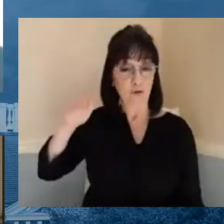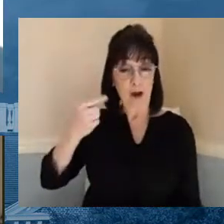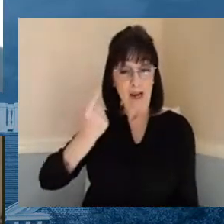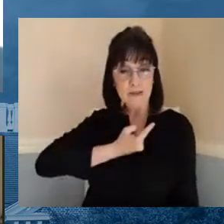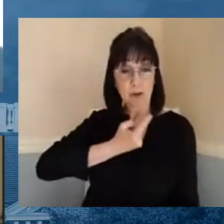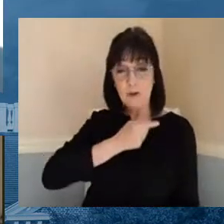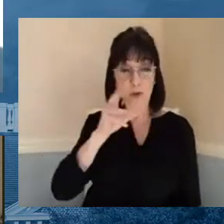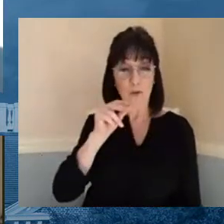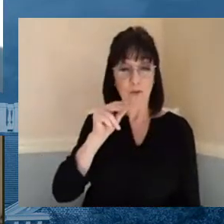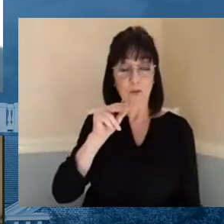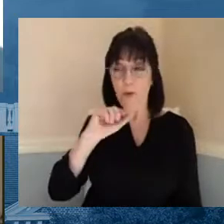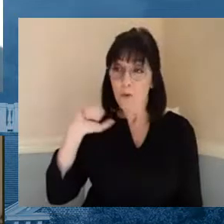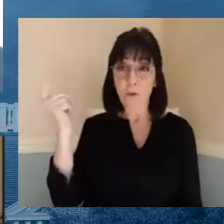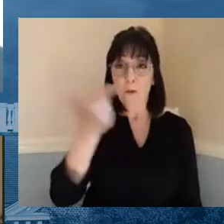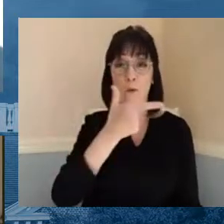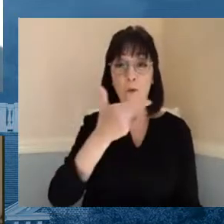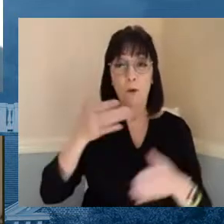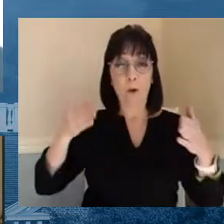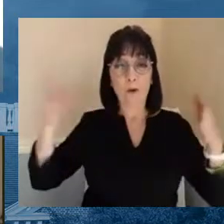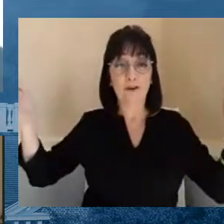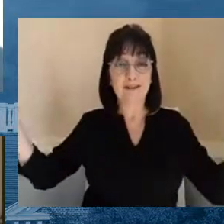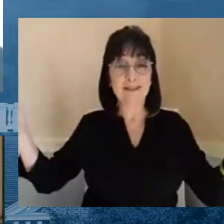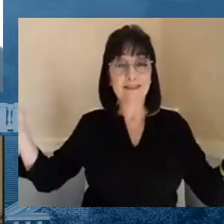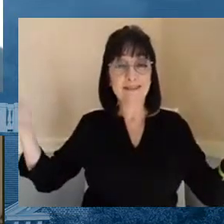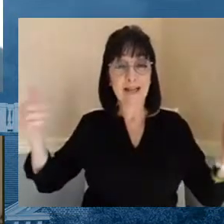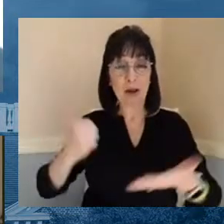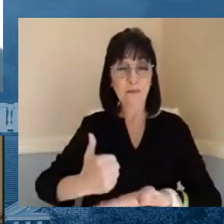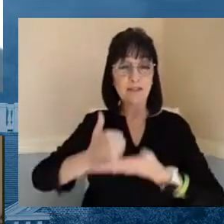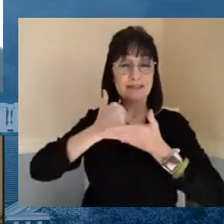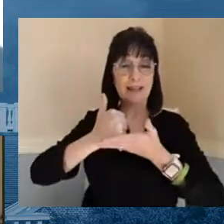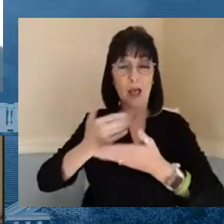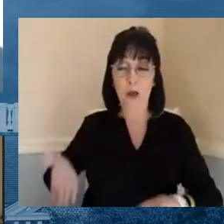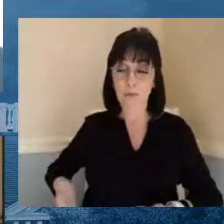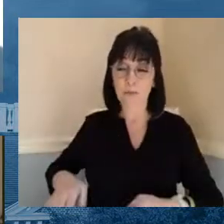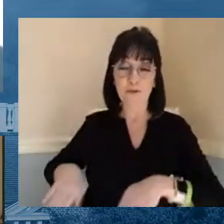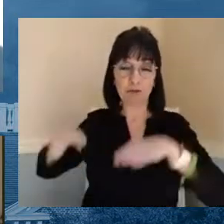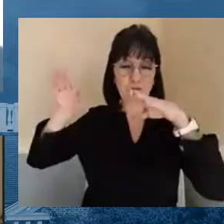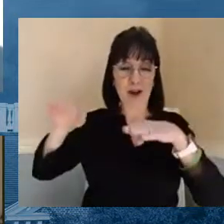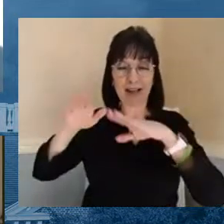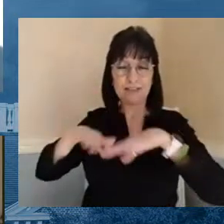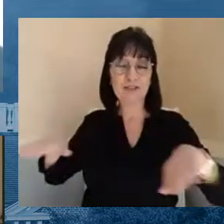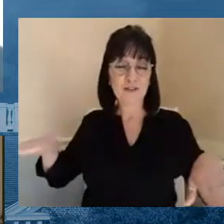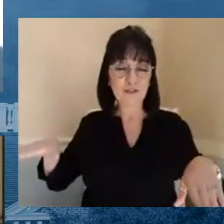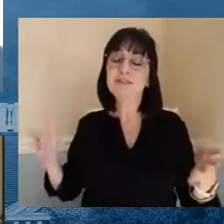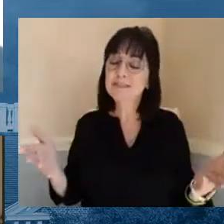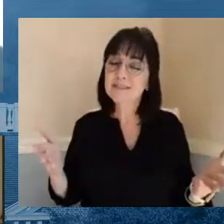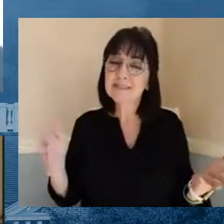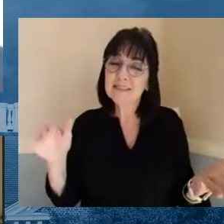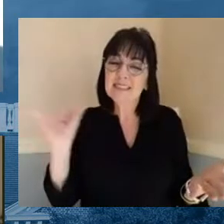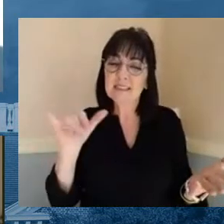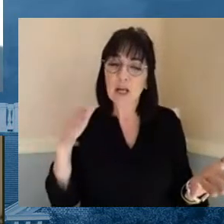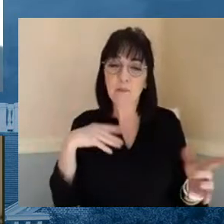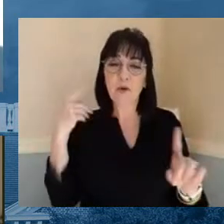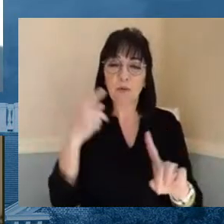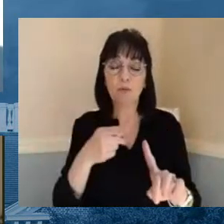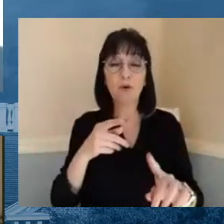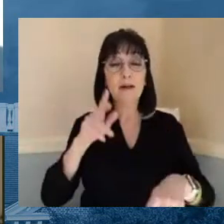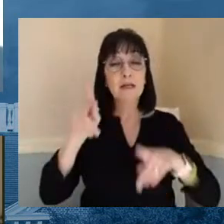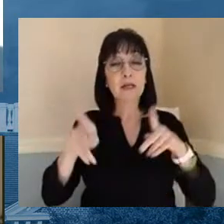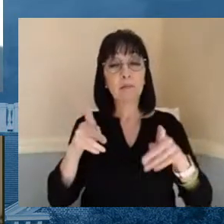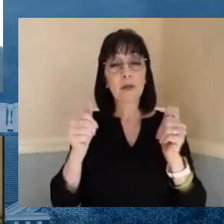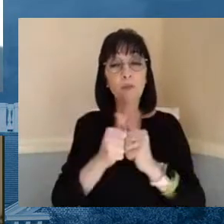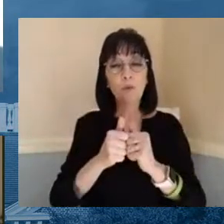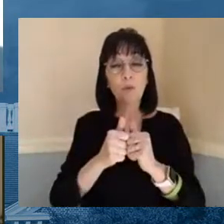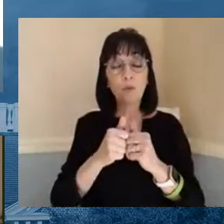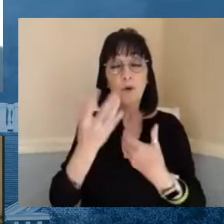of the point. It takes all of us, really, for people with disabilities and people with autism to